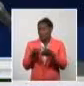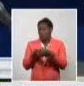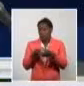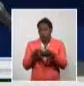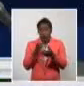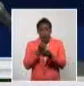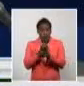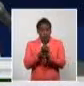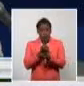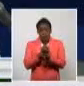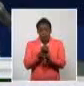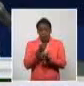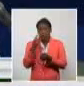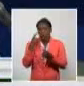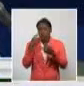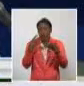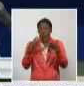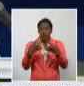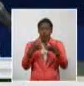There are